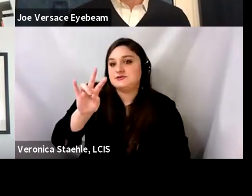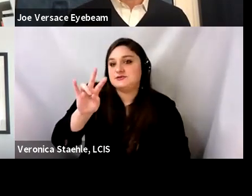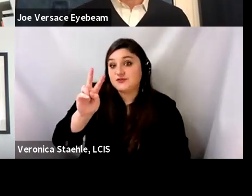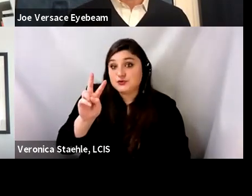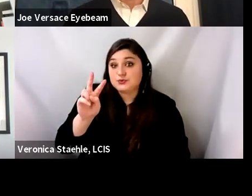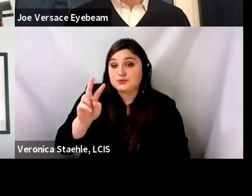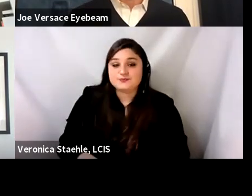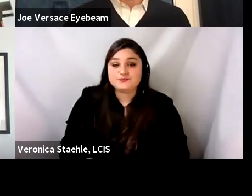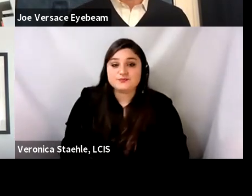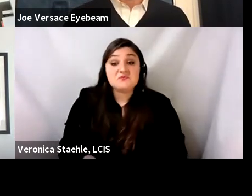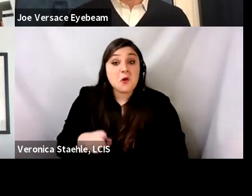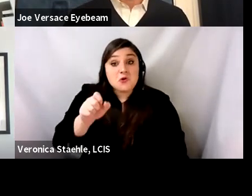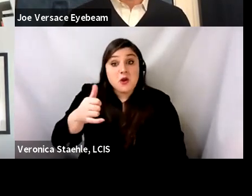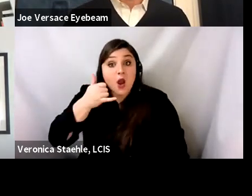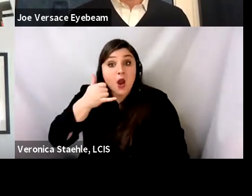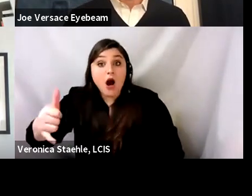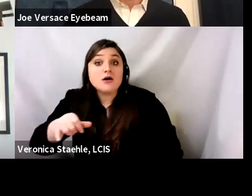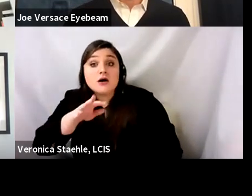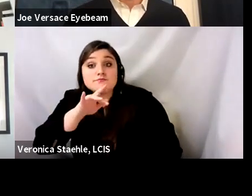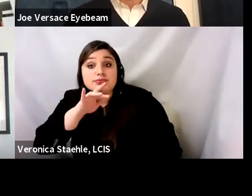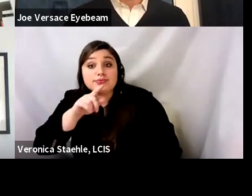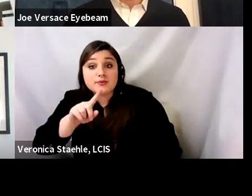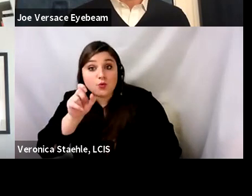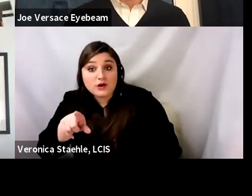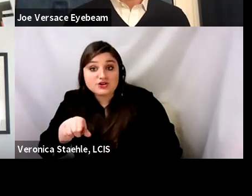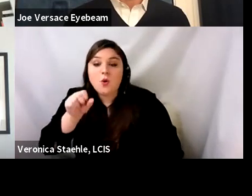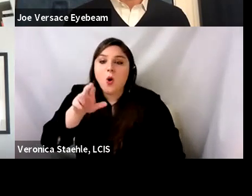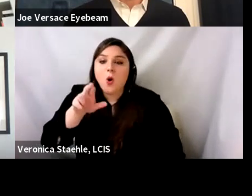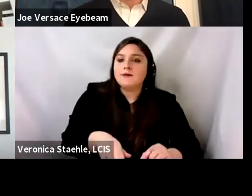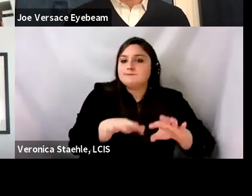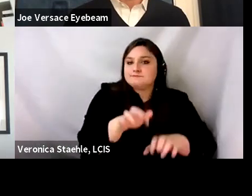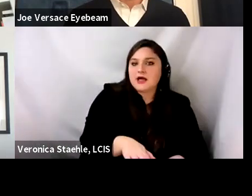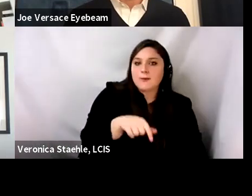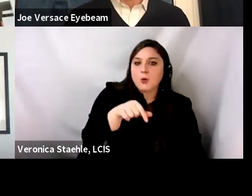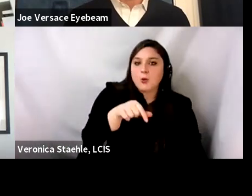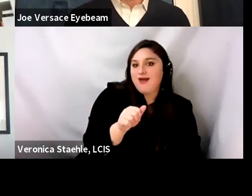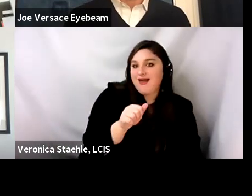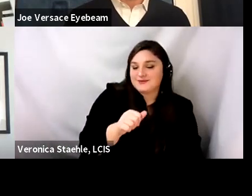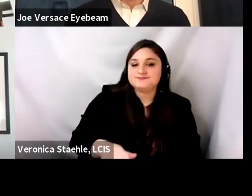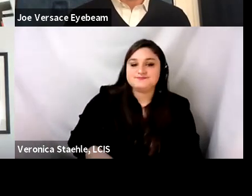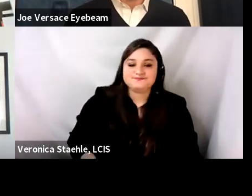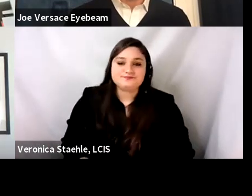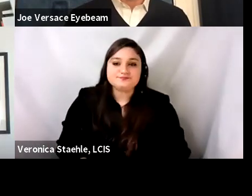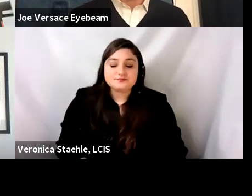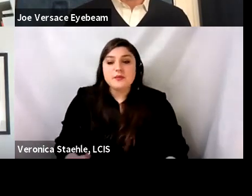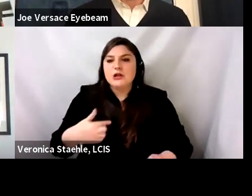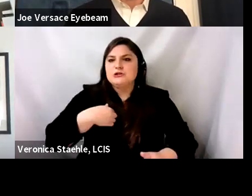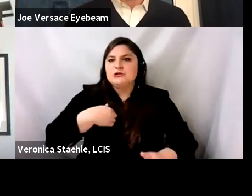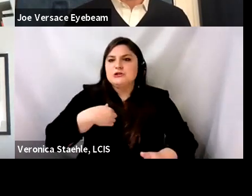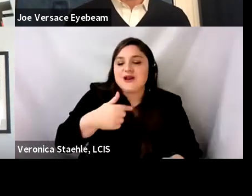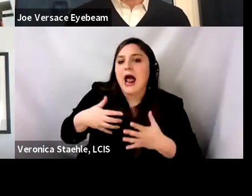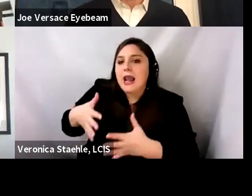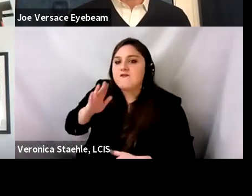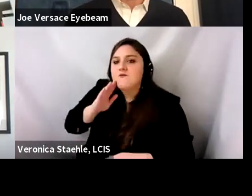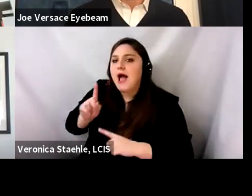917-969-6072. So you can either phone your questions in or write them in the chat box. I have two more questions to go before we go to the general questions. And one is a